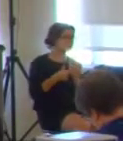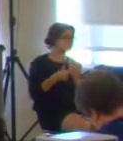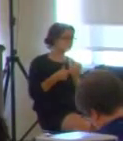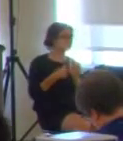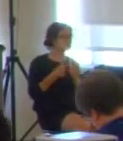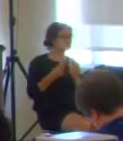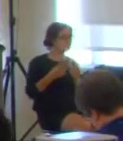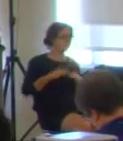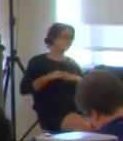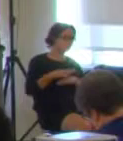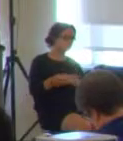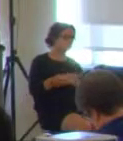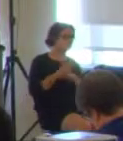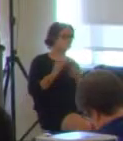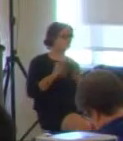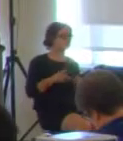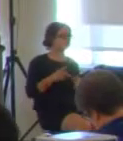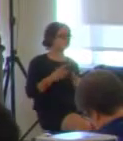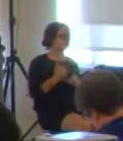and support that someone receives.